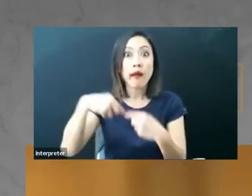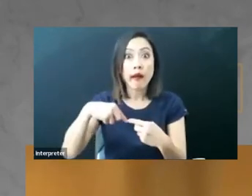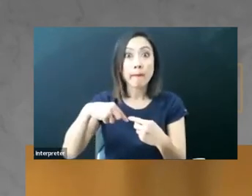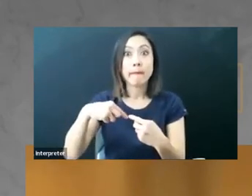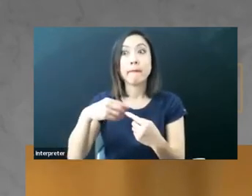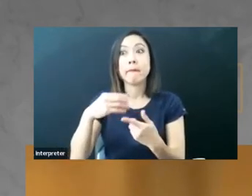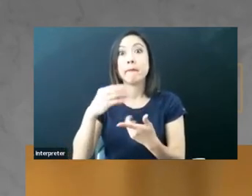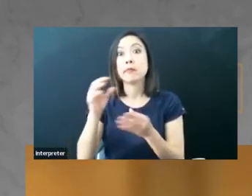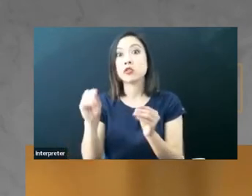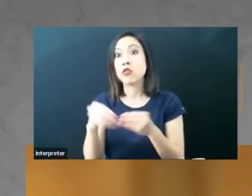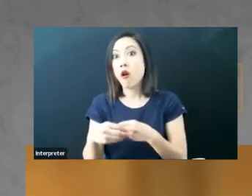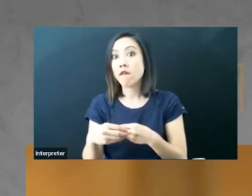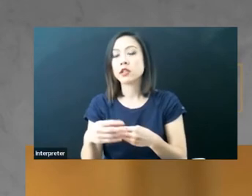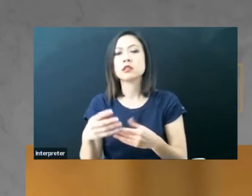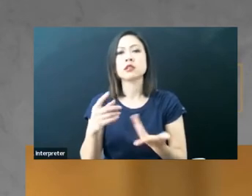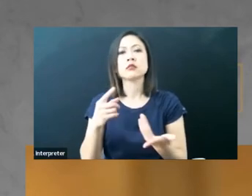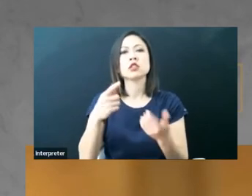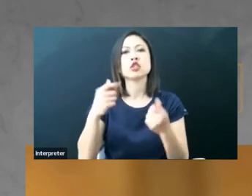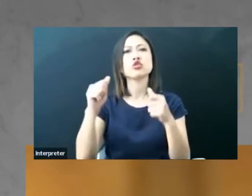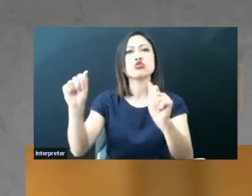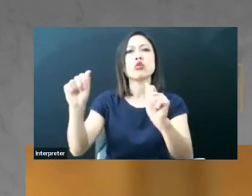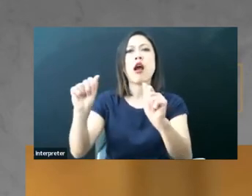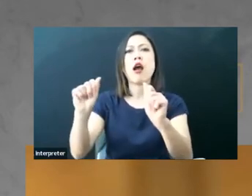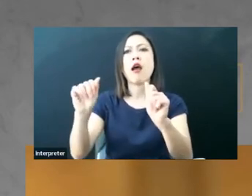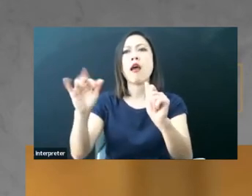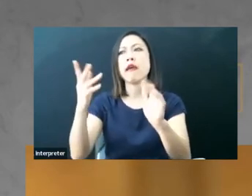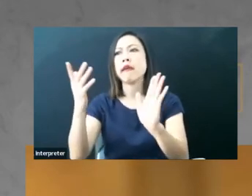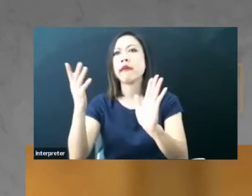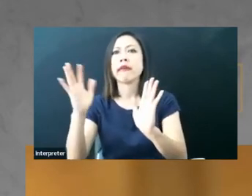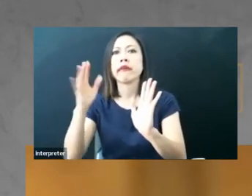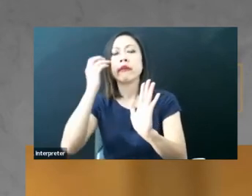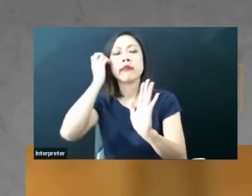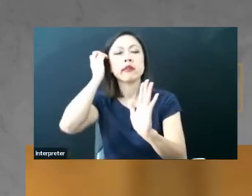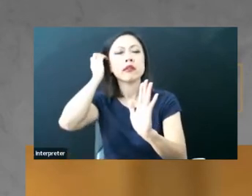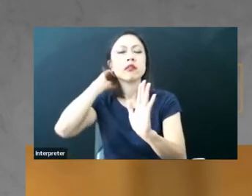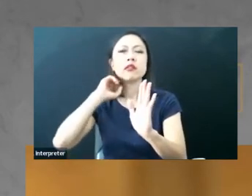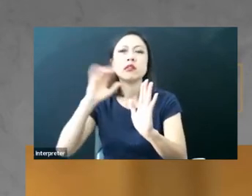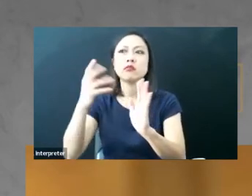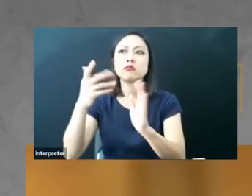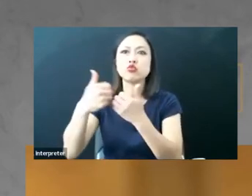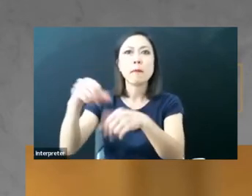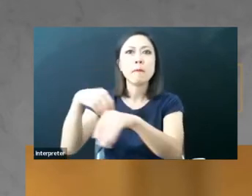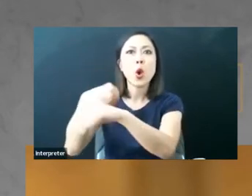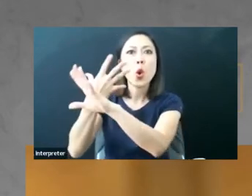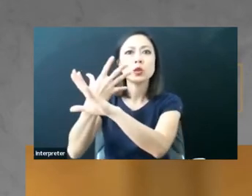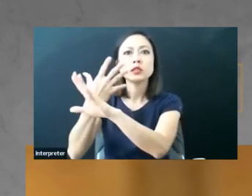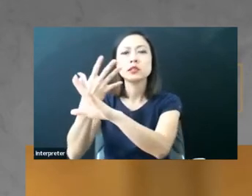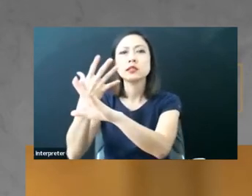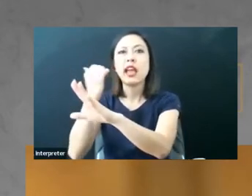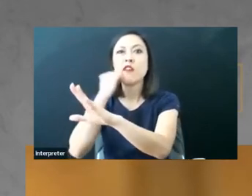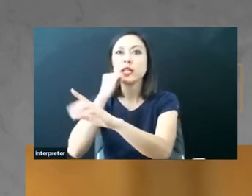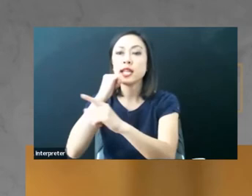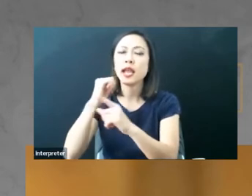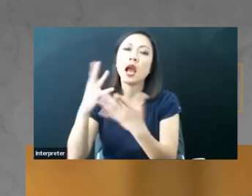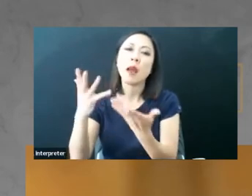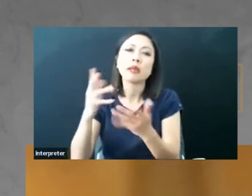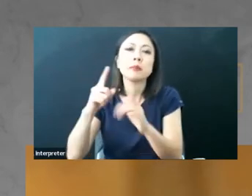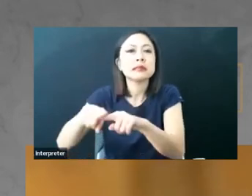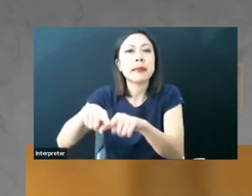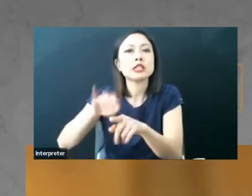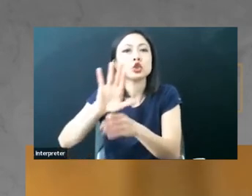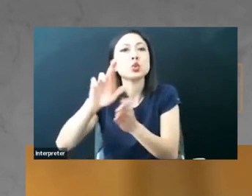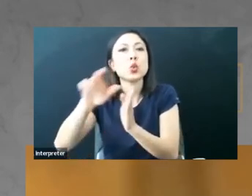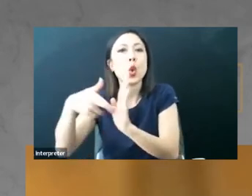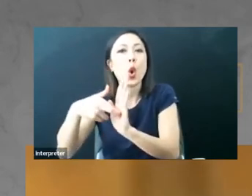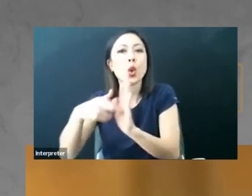And so we've got quite a mixture depending on what the role is. Some, it's just not practical to assume you could be remote every day. And so we're trying